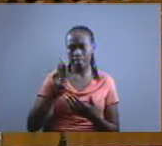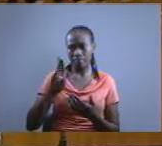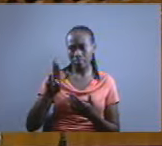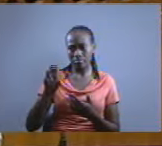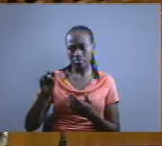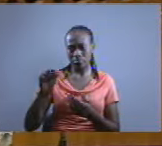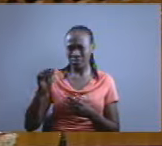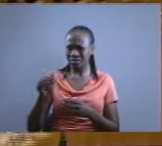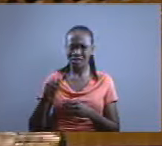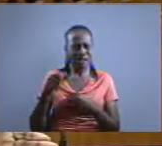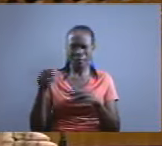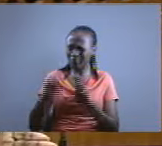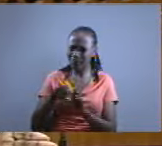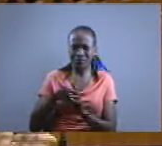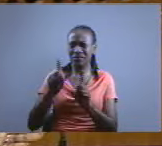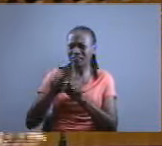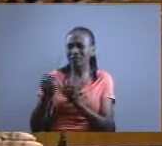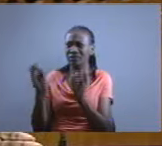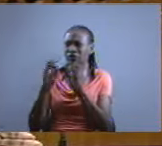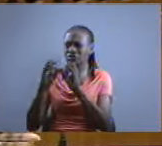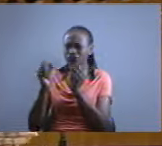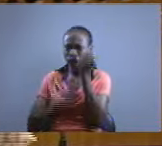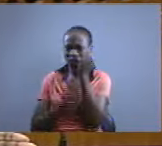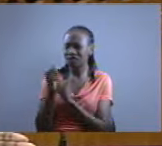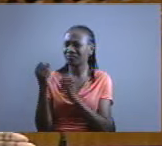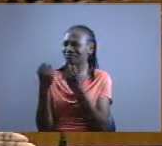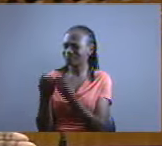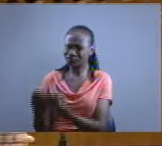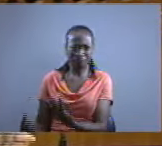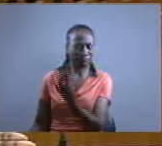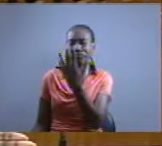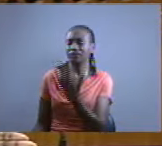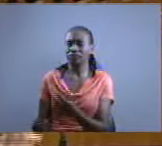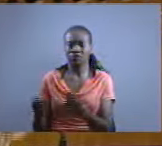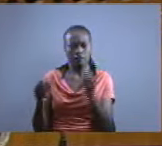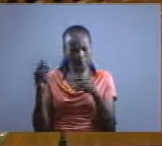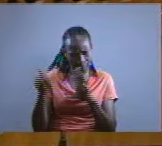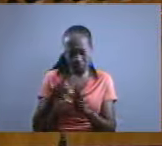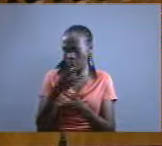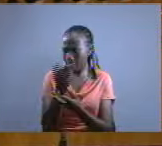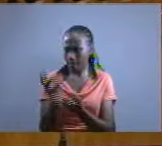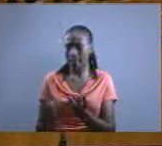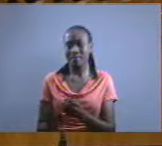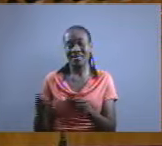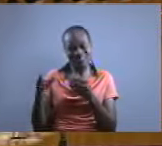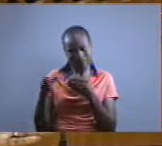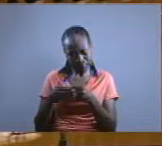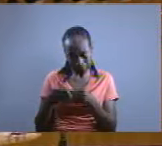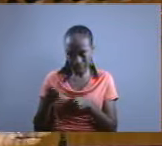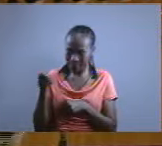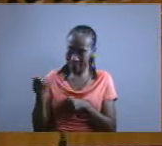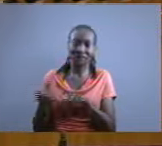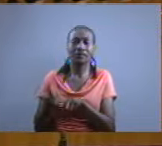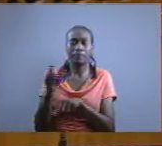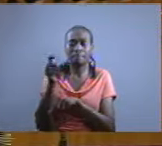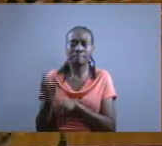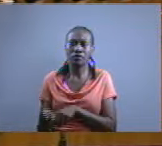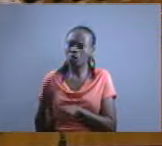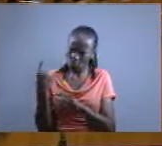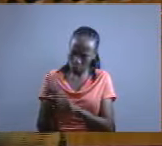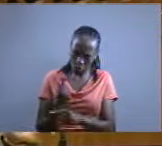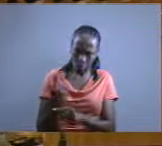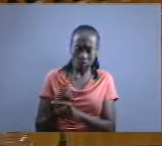NETLEC, in the ILO, and the very same Vanessa is a member of the organized business who